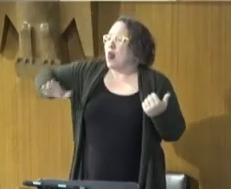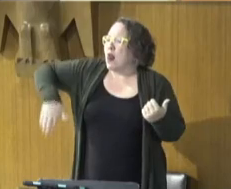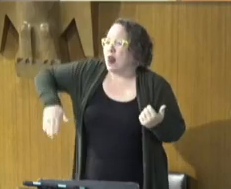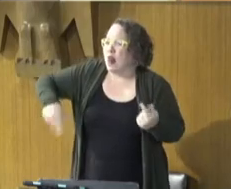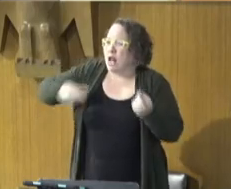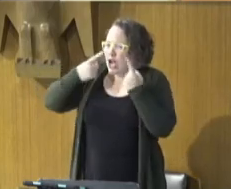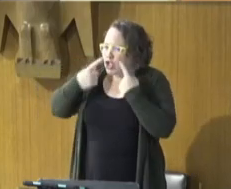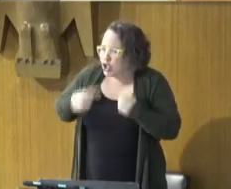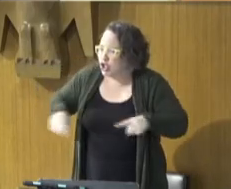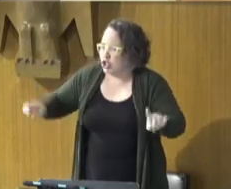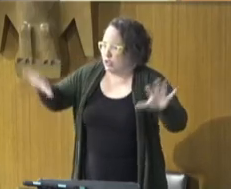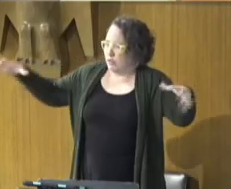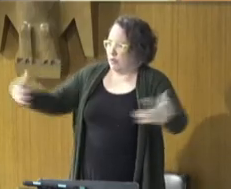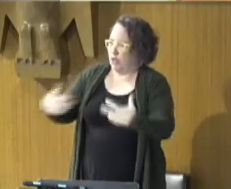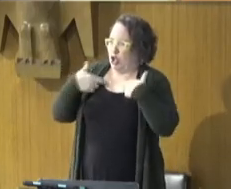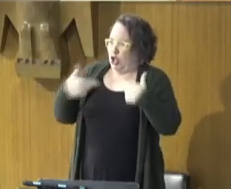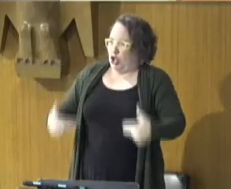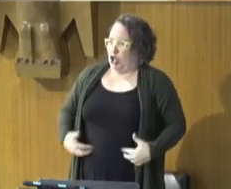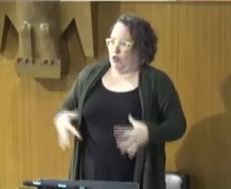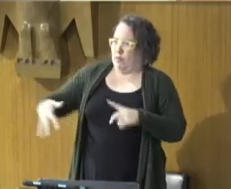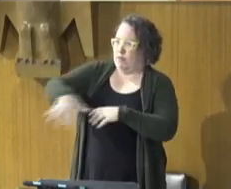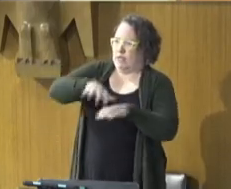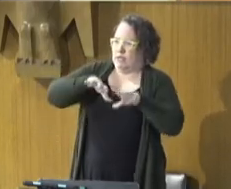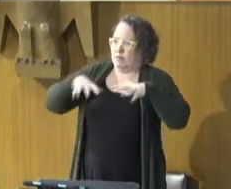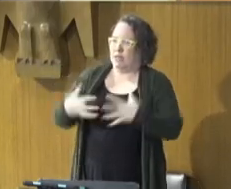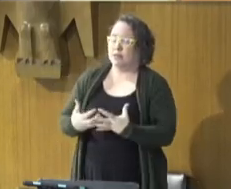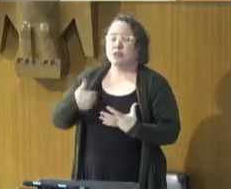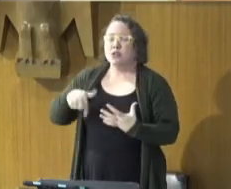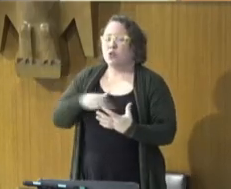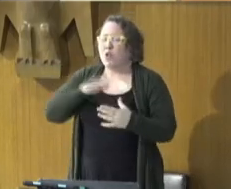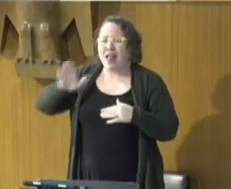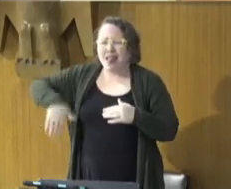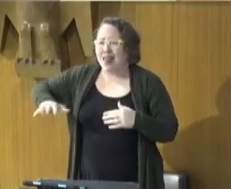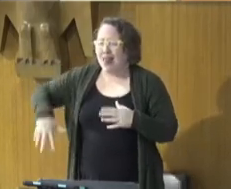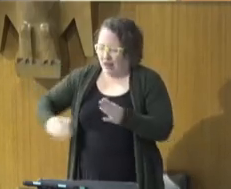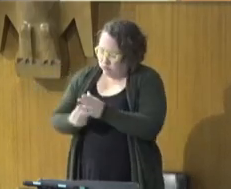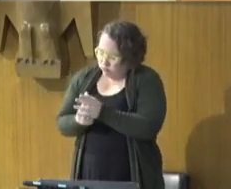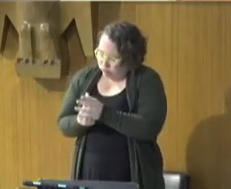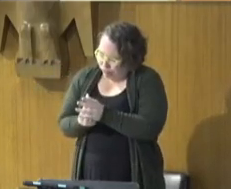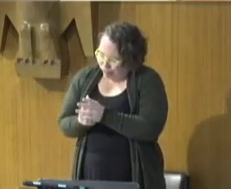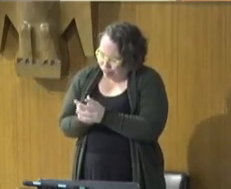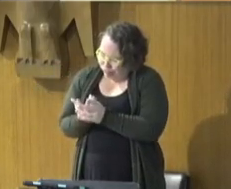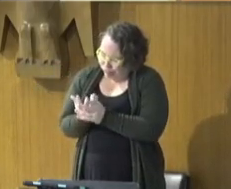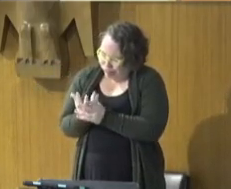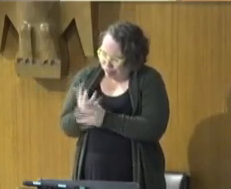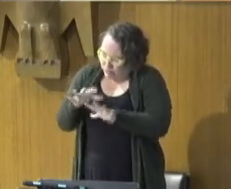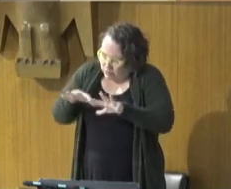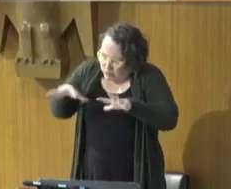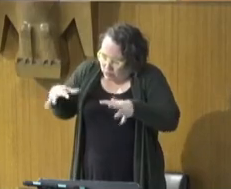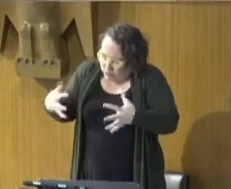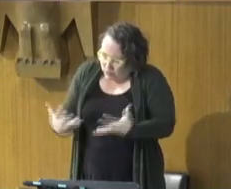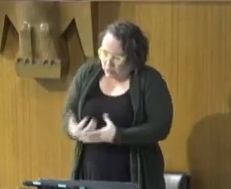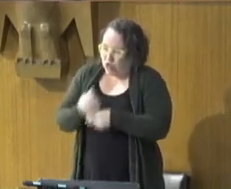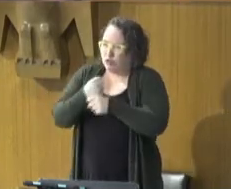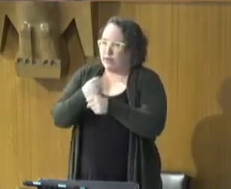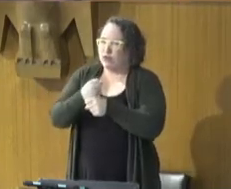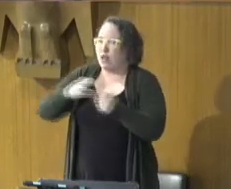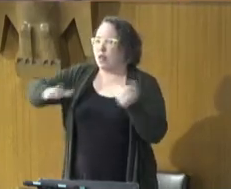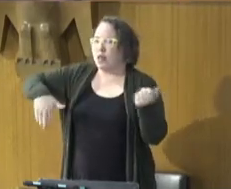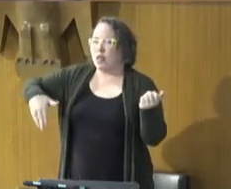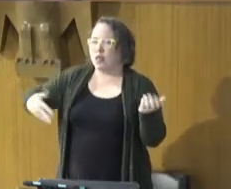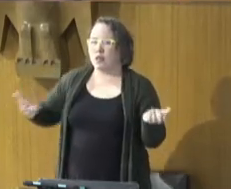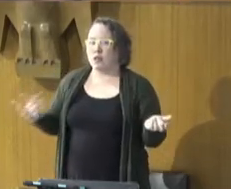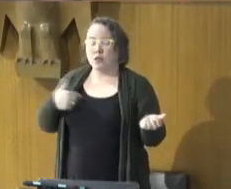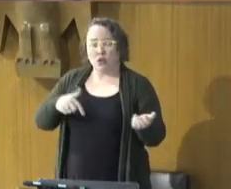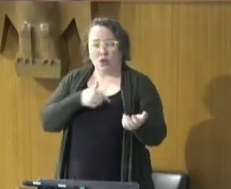species, is to help creation flourish. This earth and its plants and the animals that